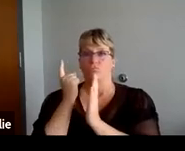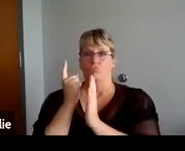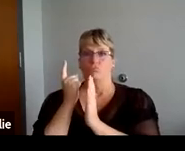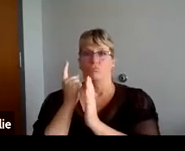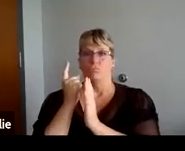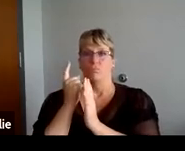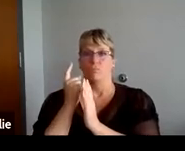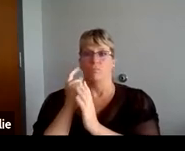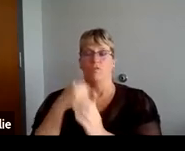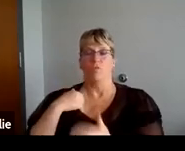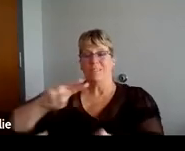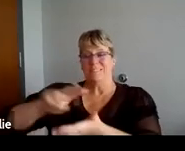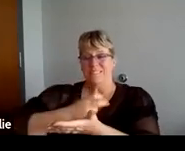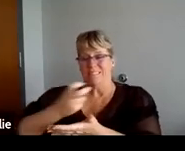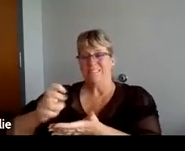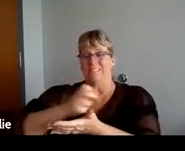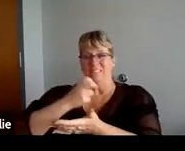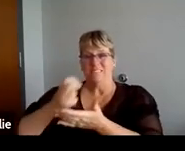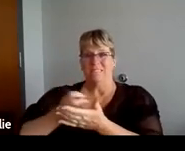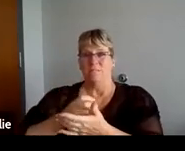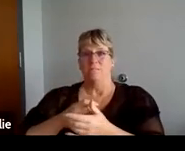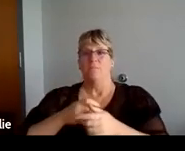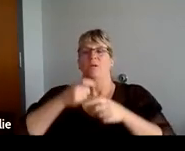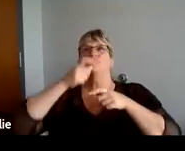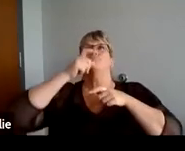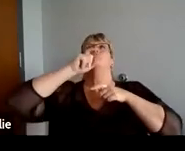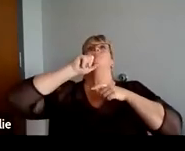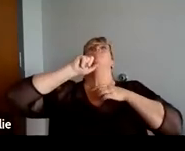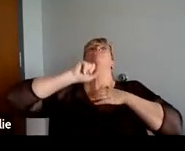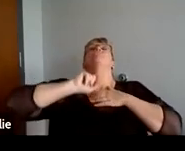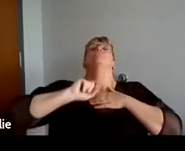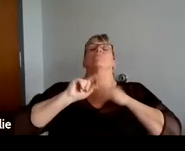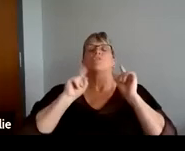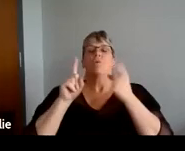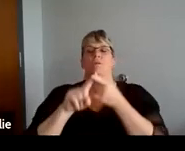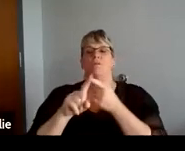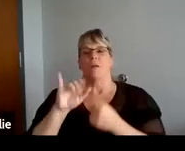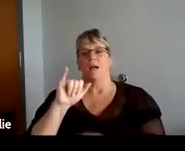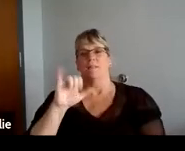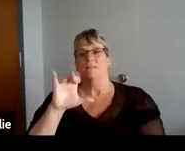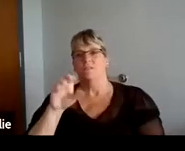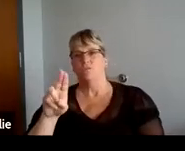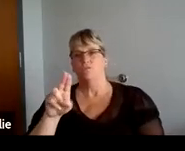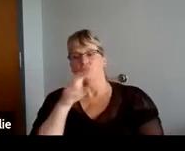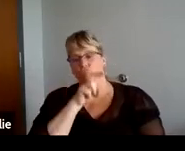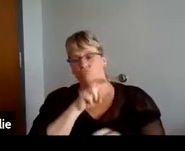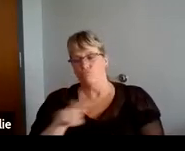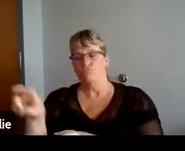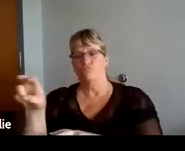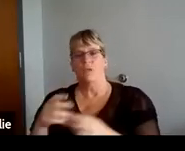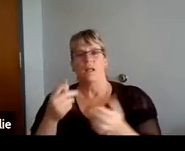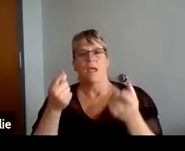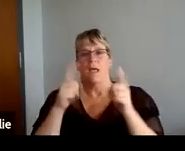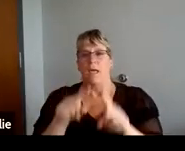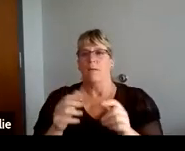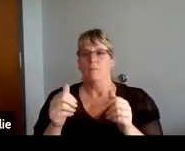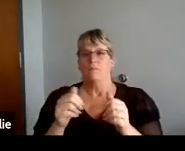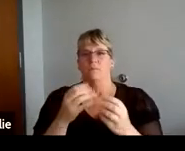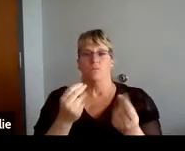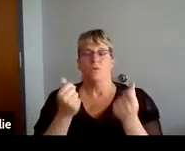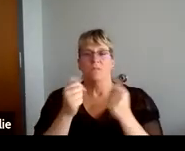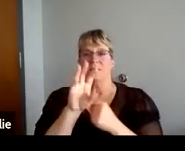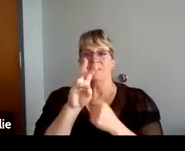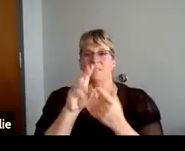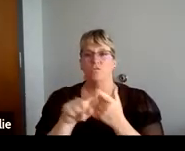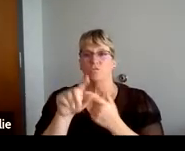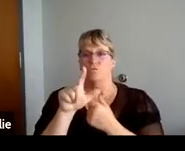mal seizures, being intubated and taken to the ICU. It occurs rather abruptly within 6 to 24 hours